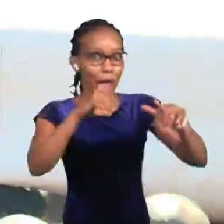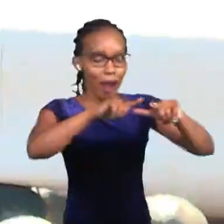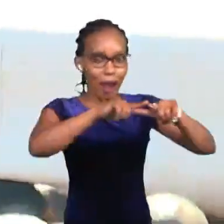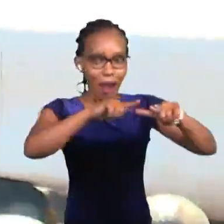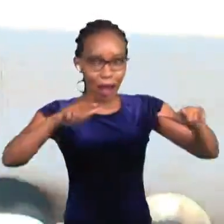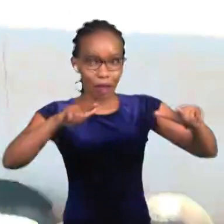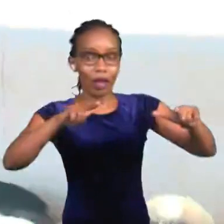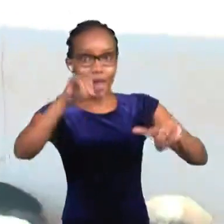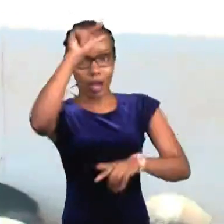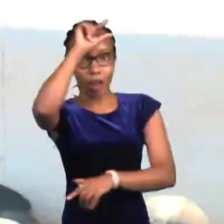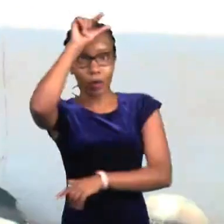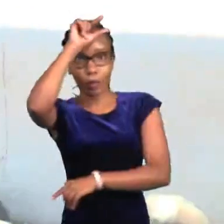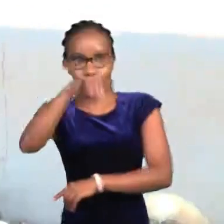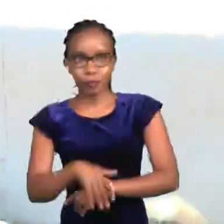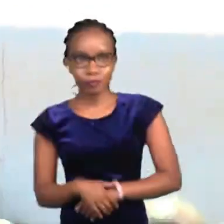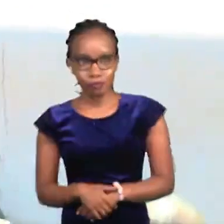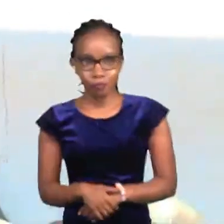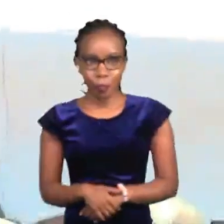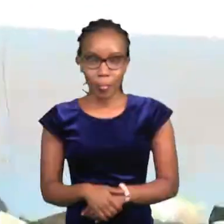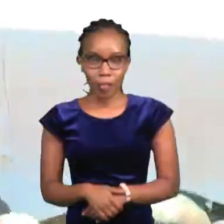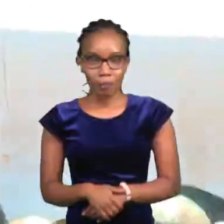watu wanatuuzia uoga.